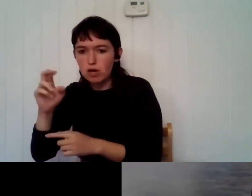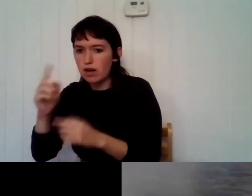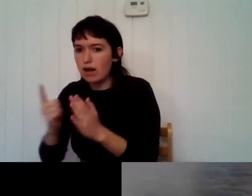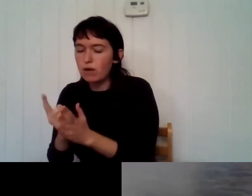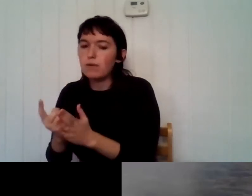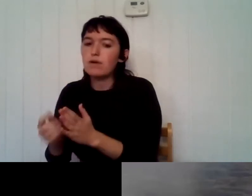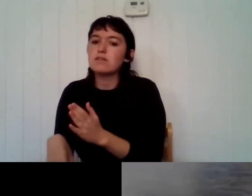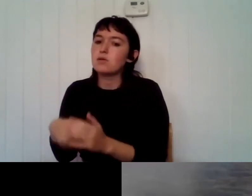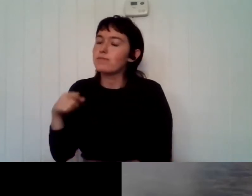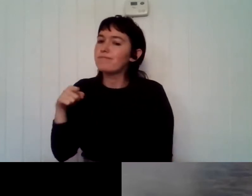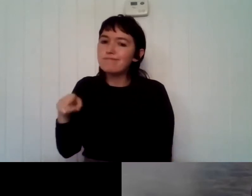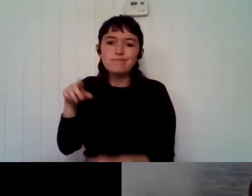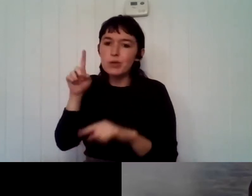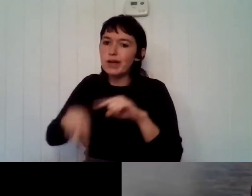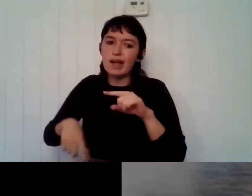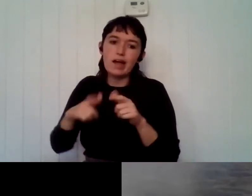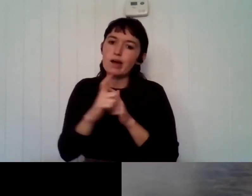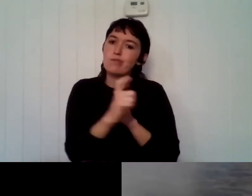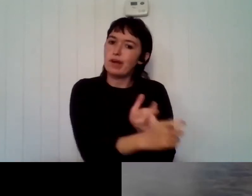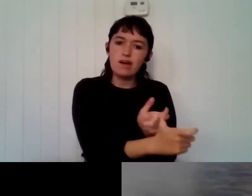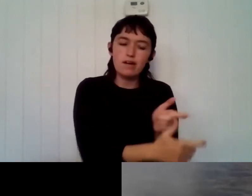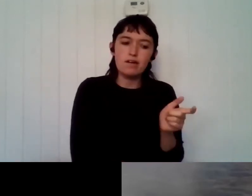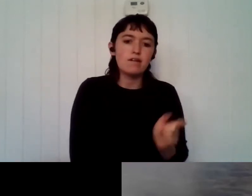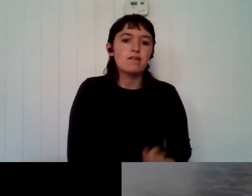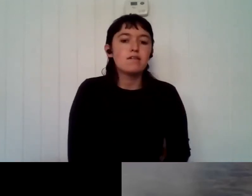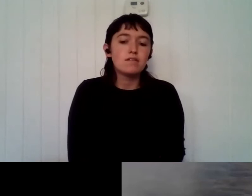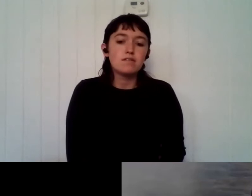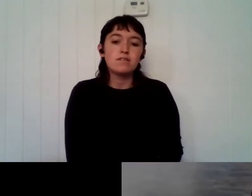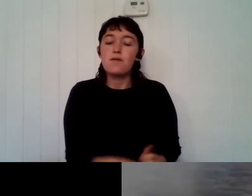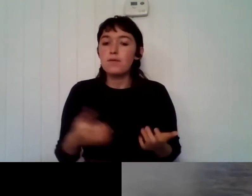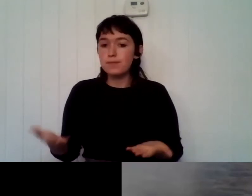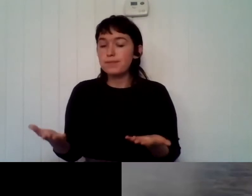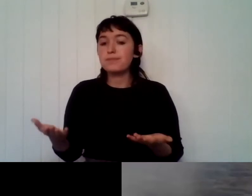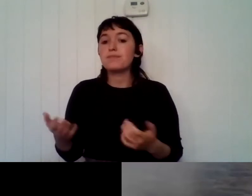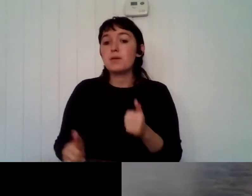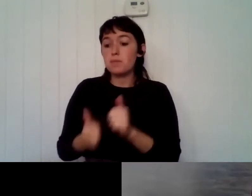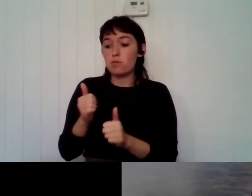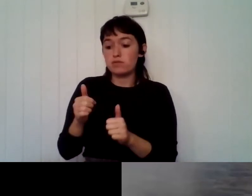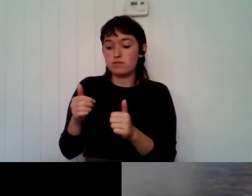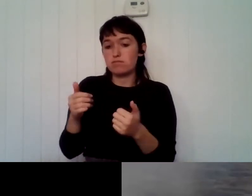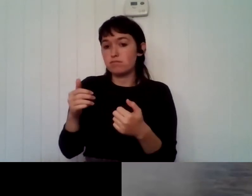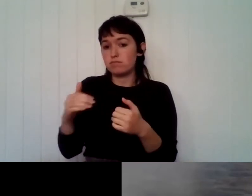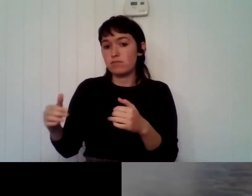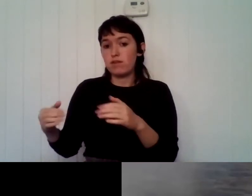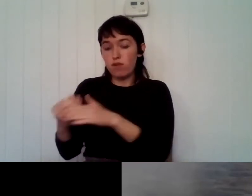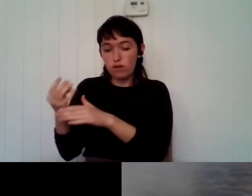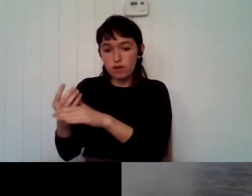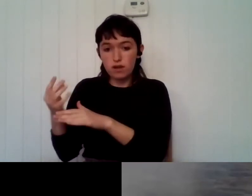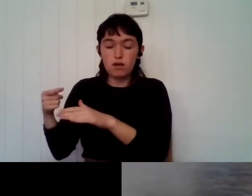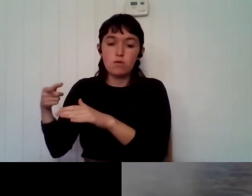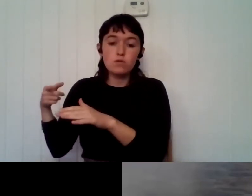outrun. And that's why for most of these volcanoes, you have what these are